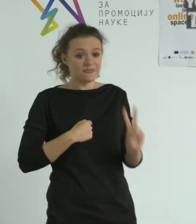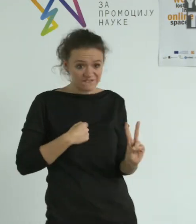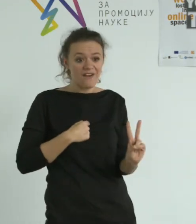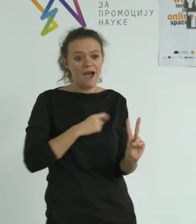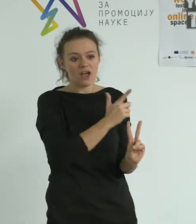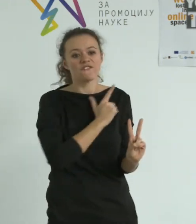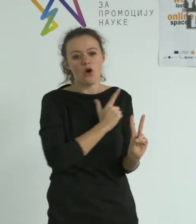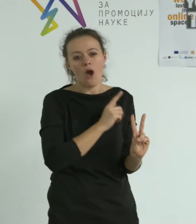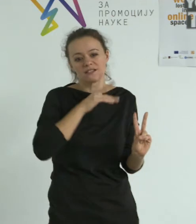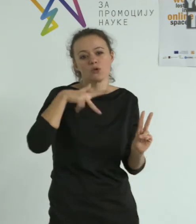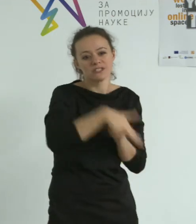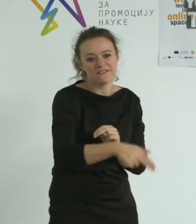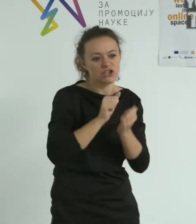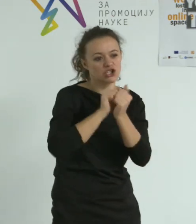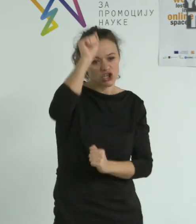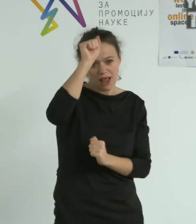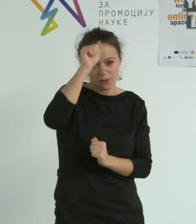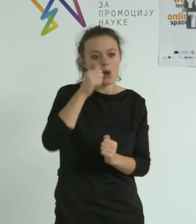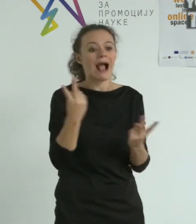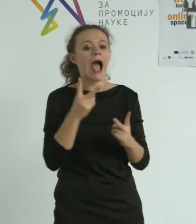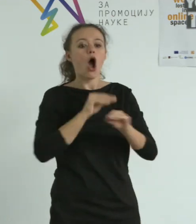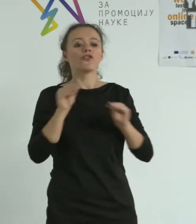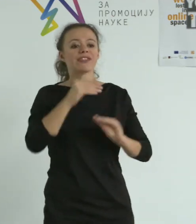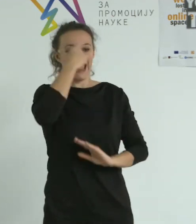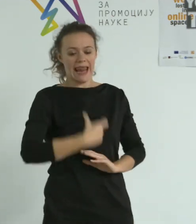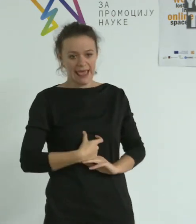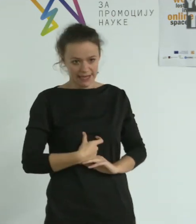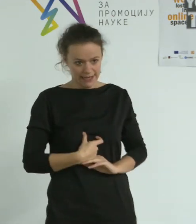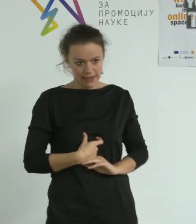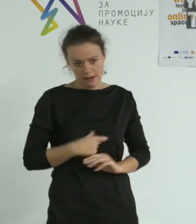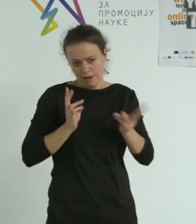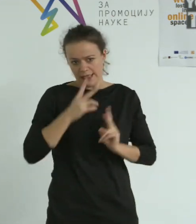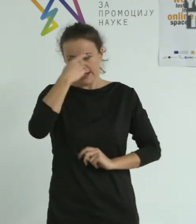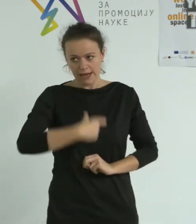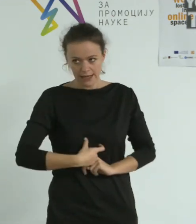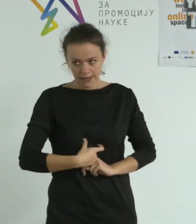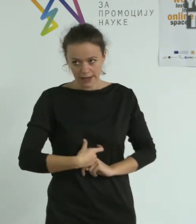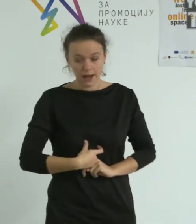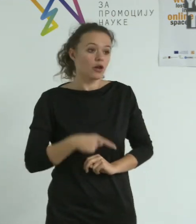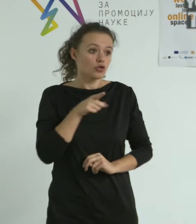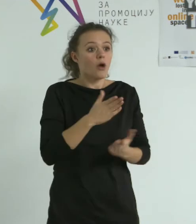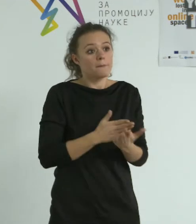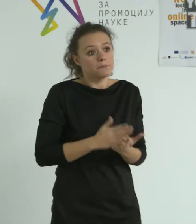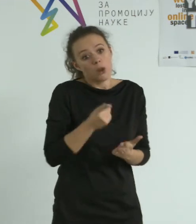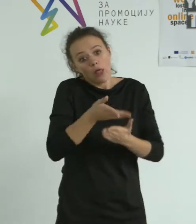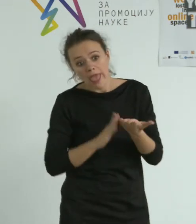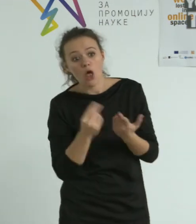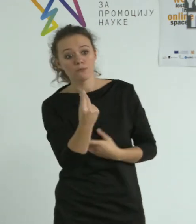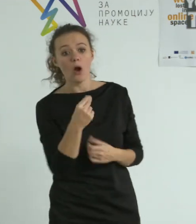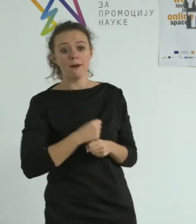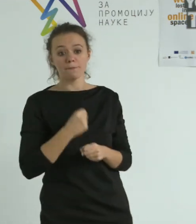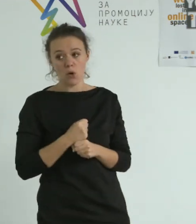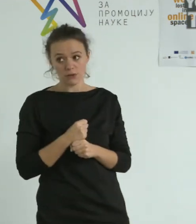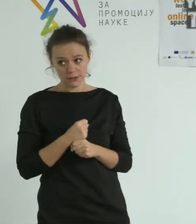the course as trainers, but we did sort of good job, I think.